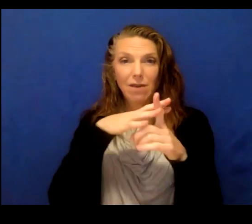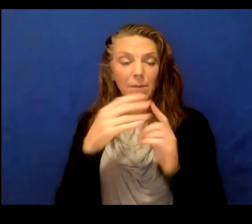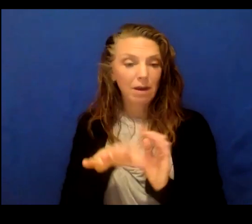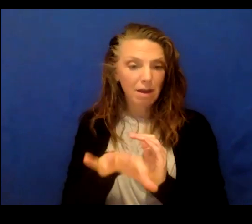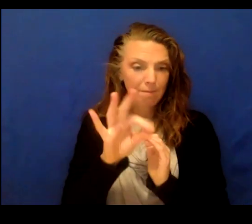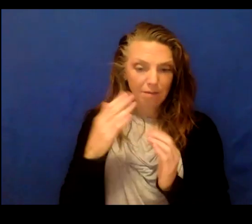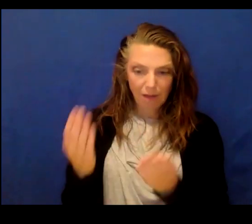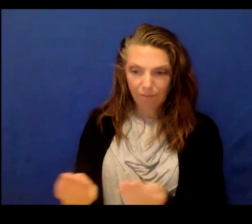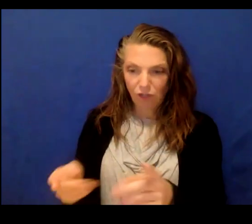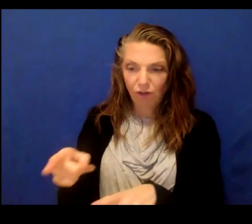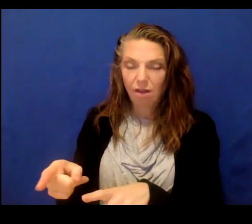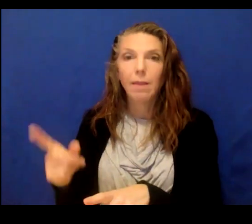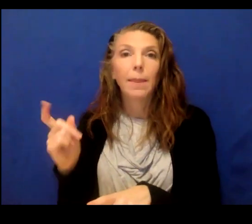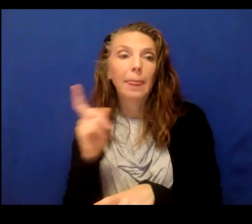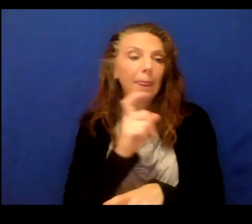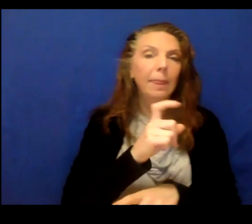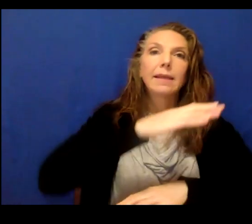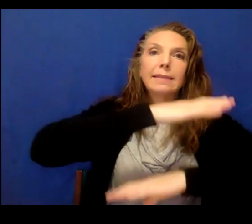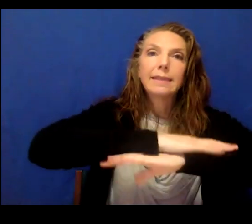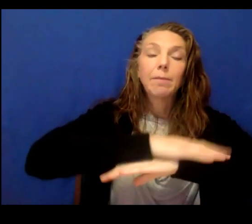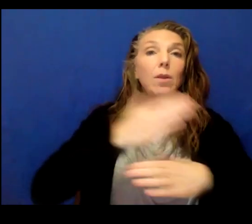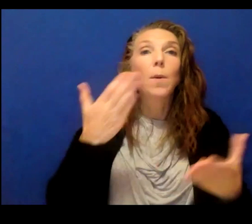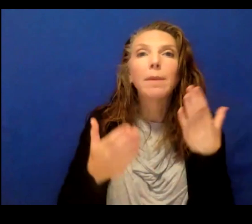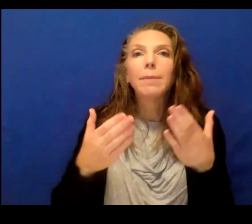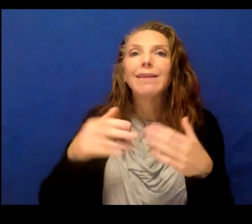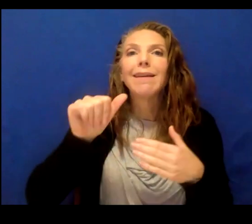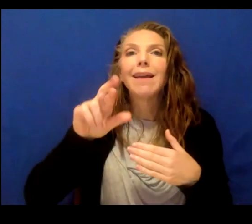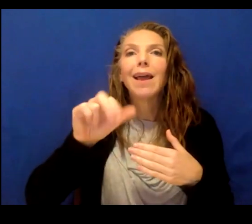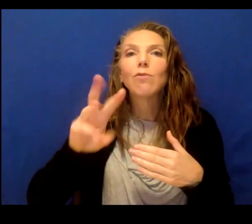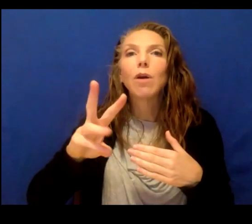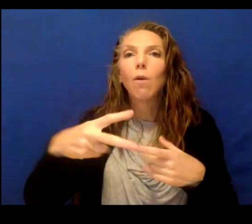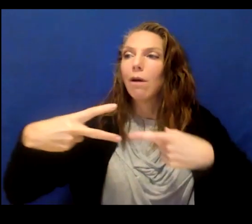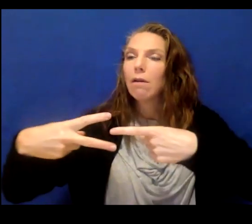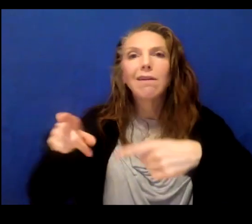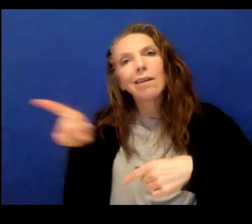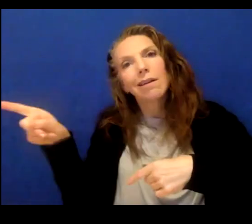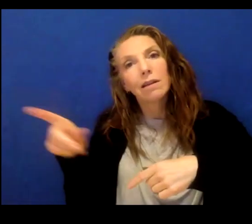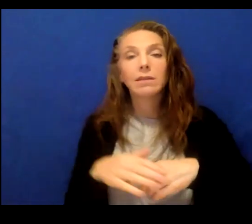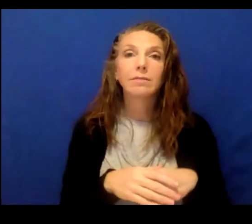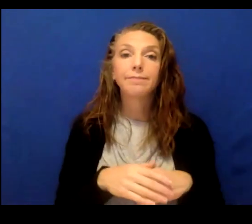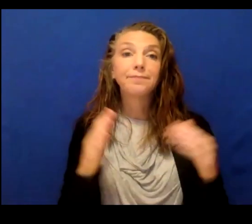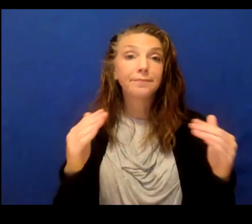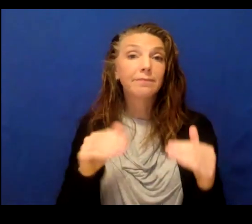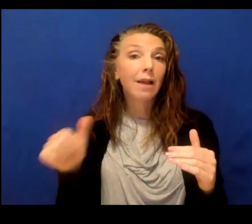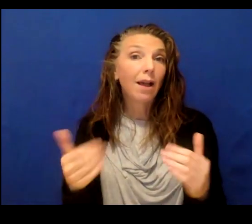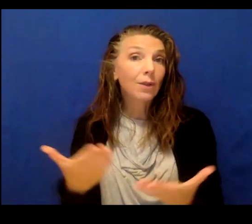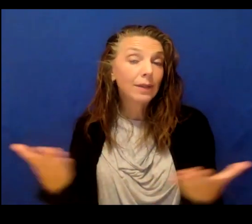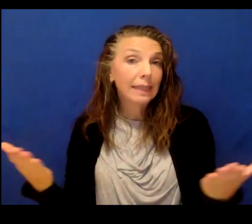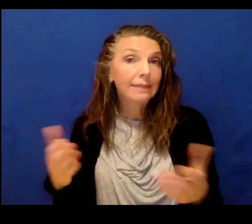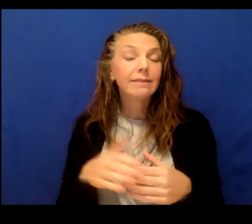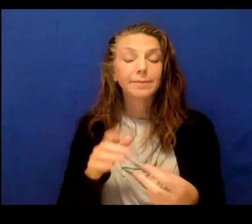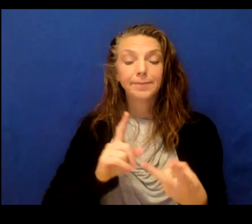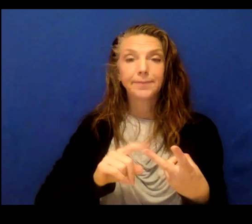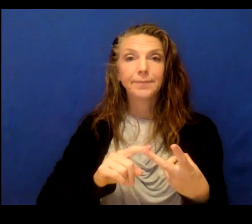material, and now I go to the table, right? Or maybe there's an arrow that shows that or something even. Other things that they've considered are ensuring that